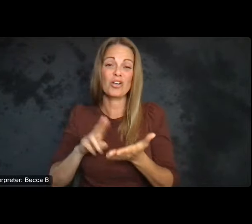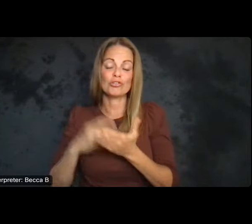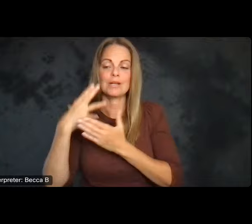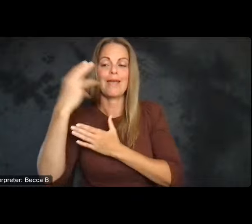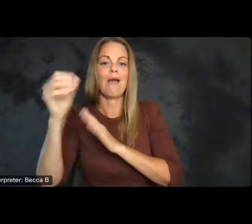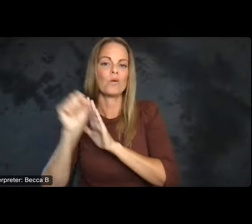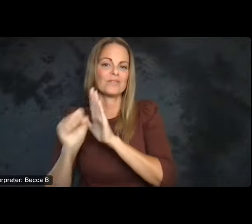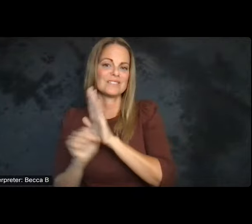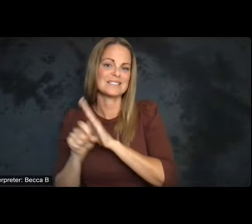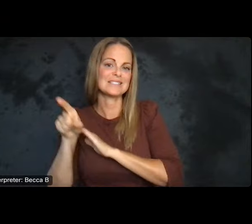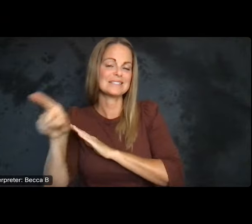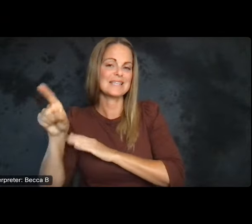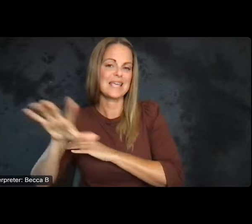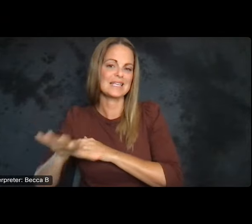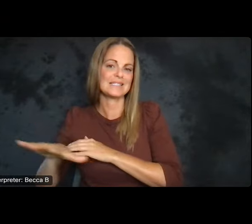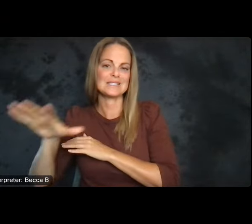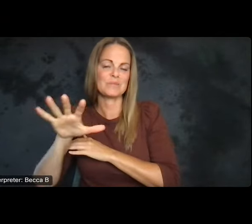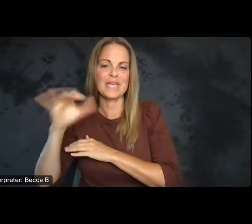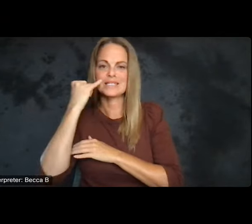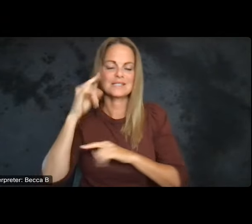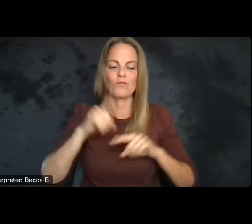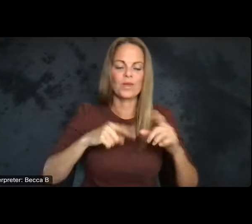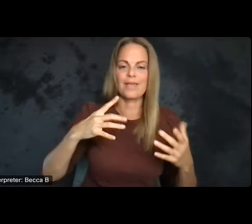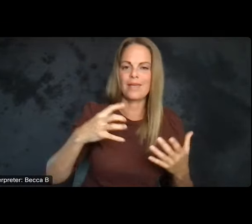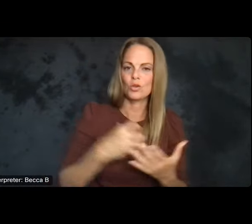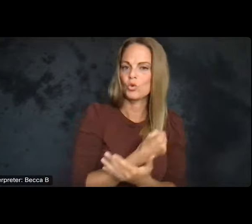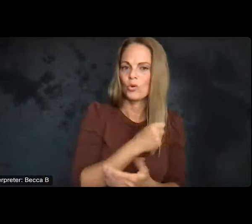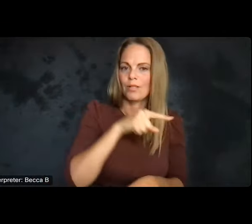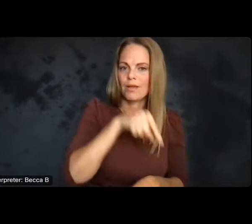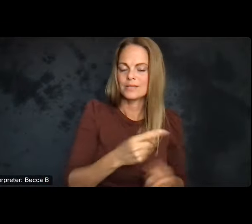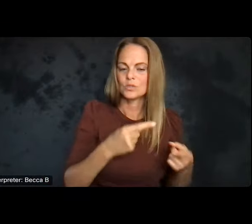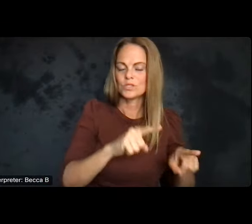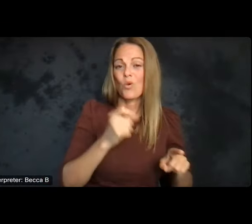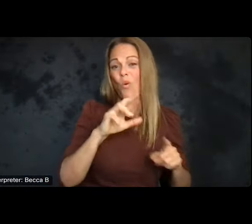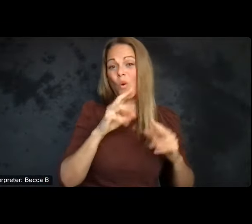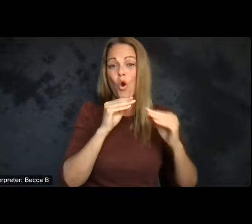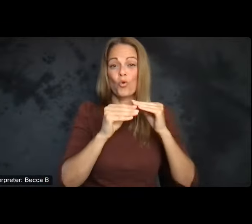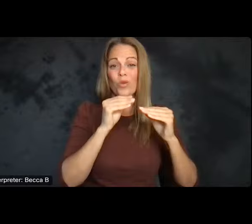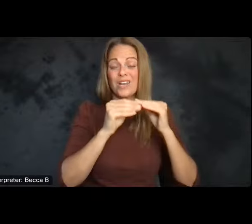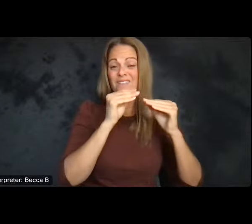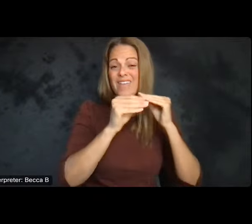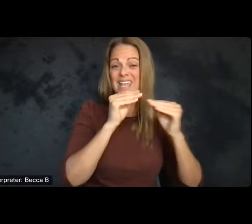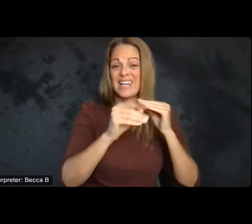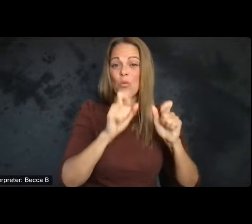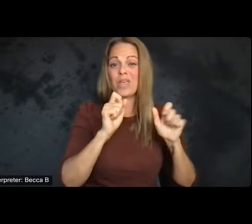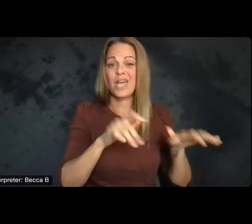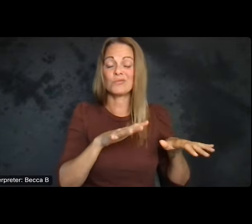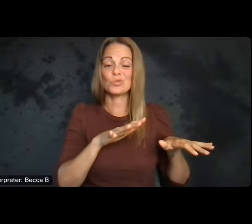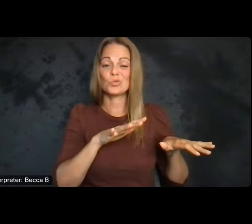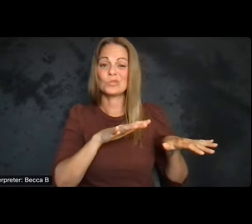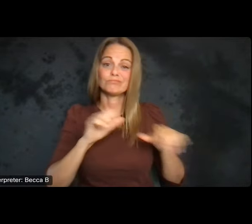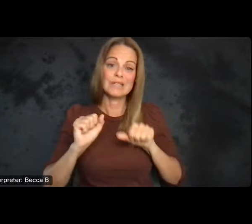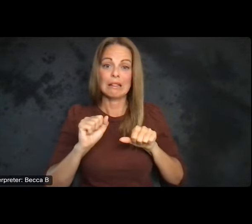utilize some of that space there. Or if we go down the renovation route and have to vacate cell houses in order to get those back up to